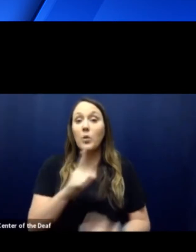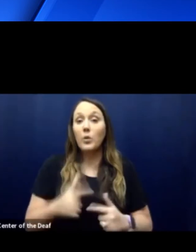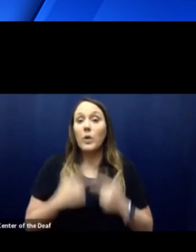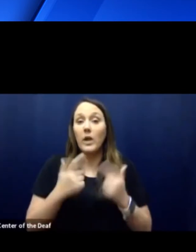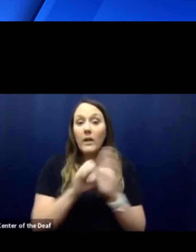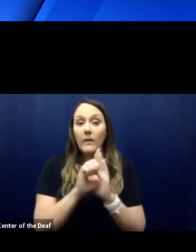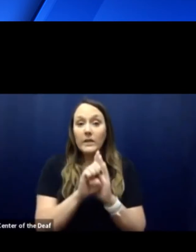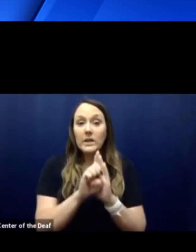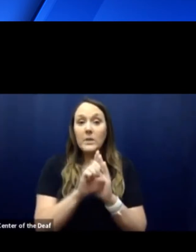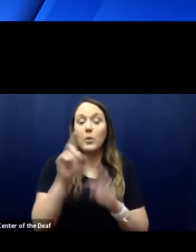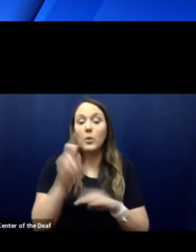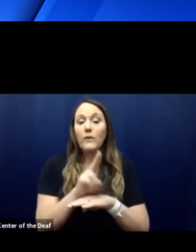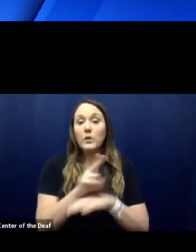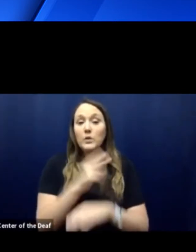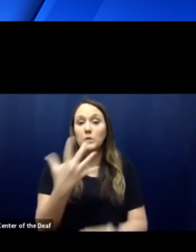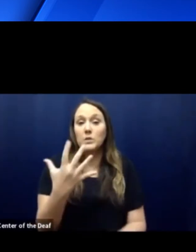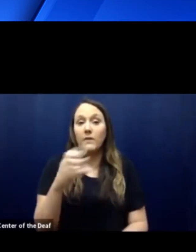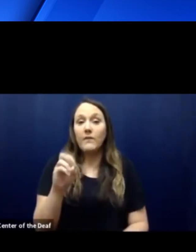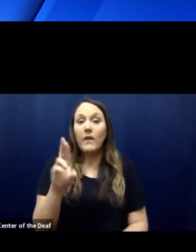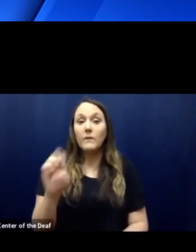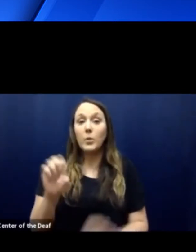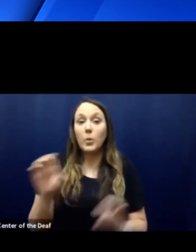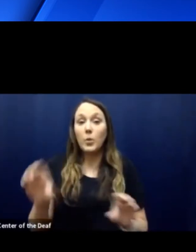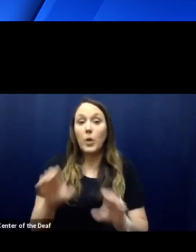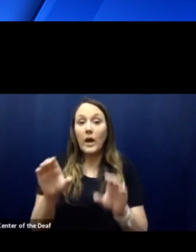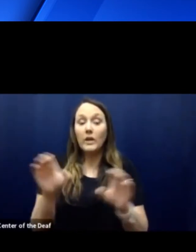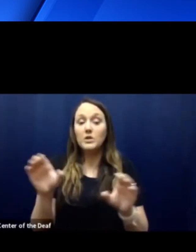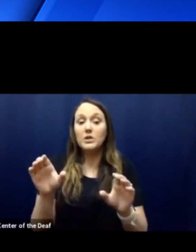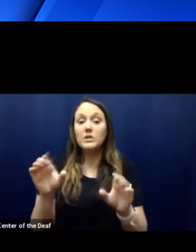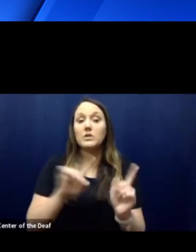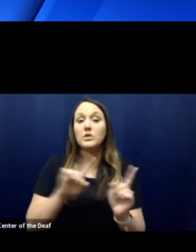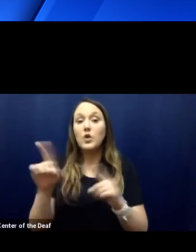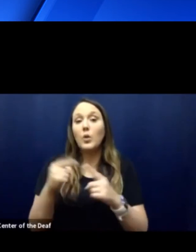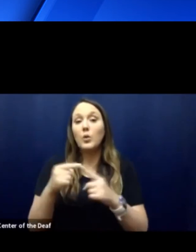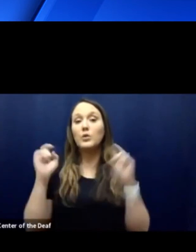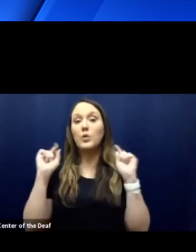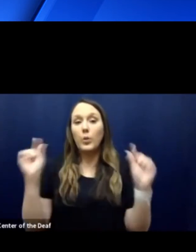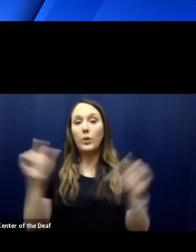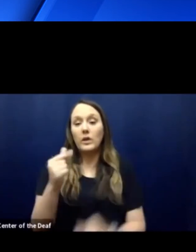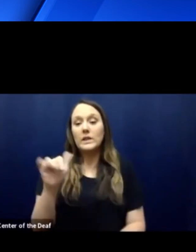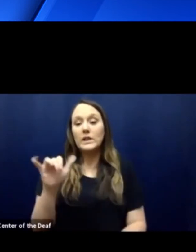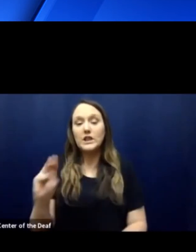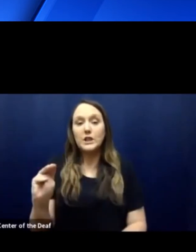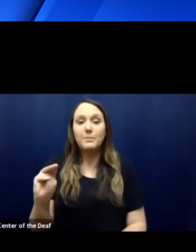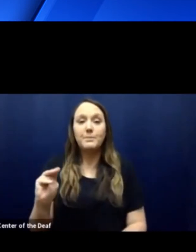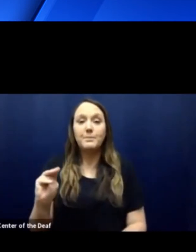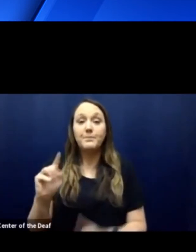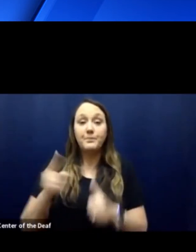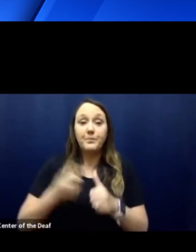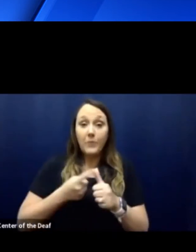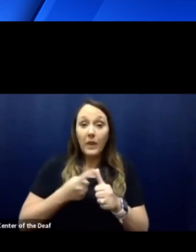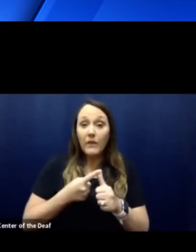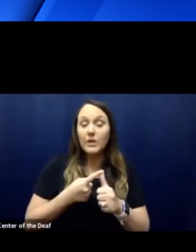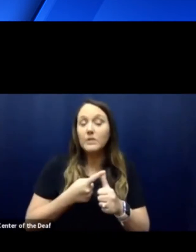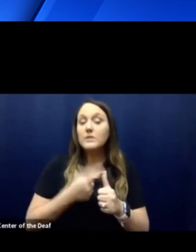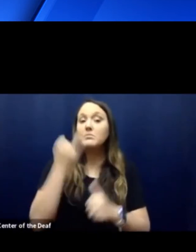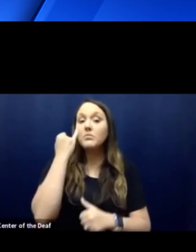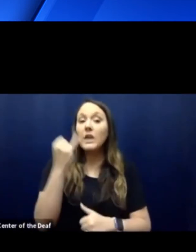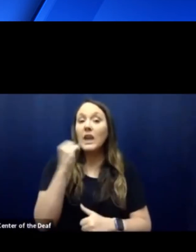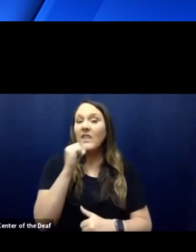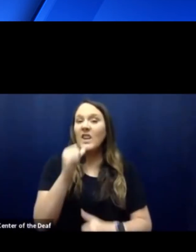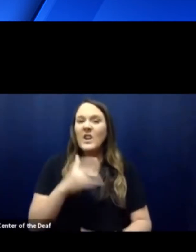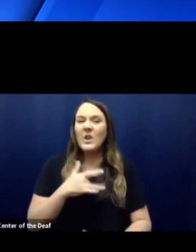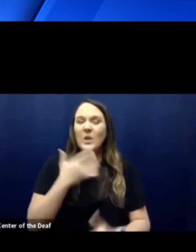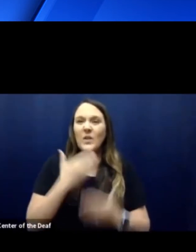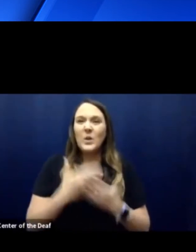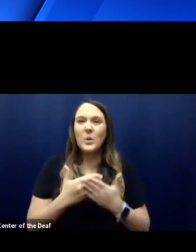of putting the 5 core actions into play is going to the gym. First and foremost, if you're not feeling